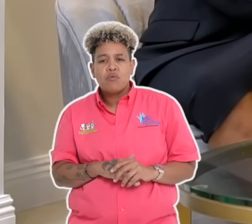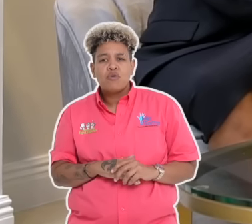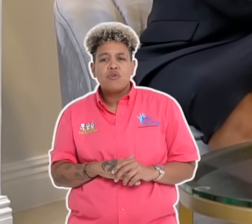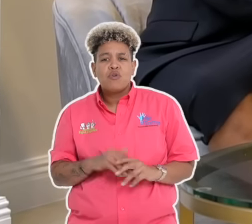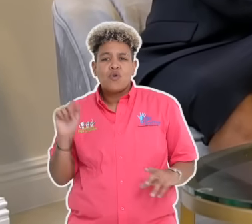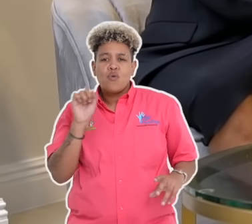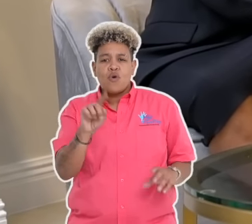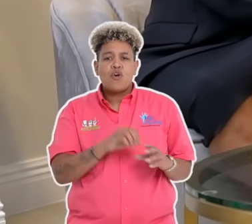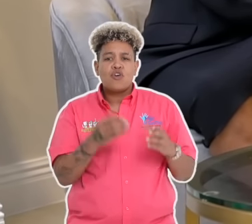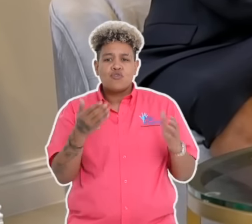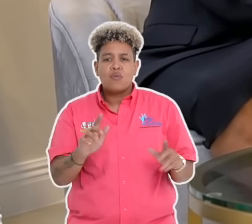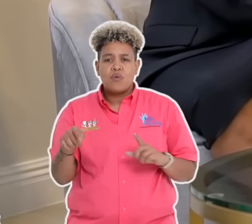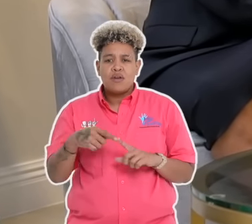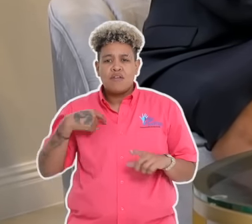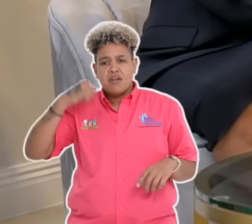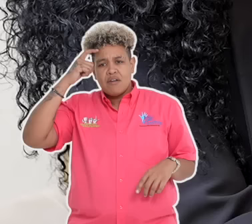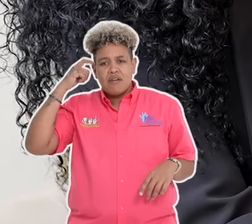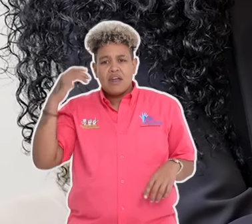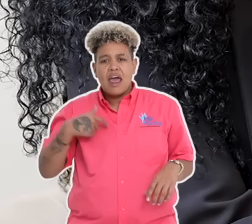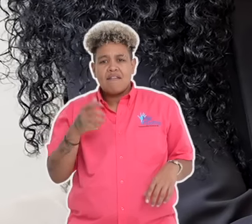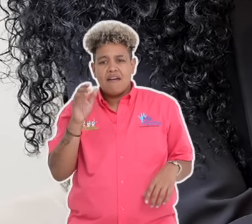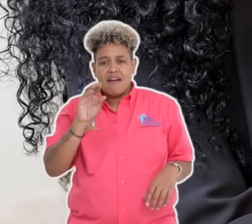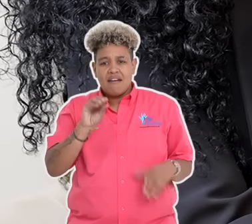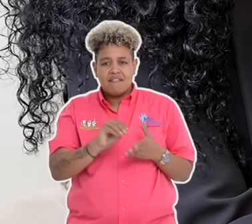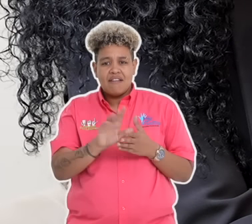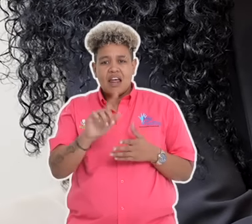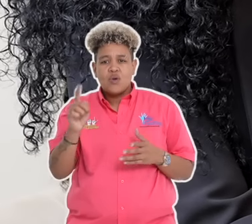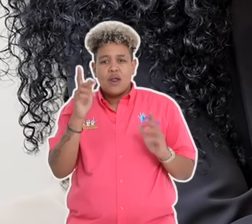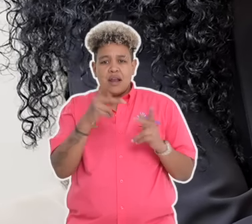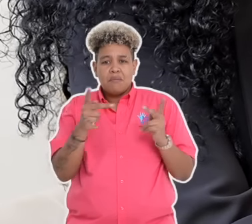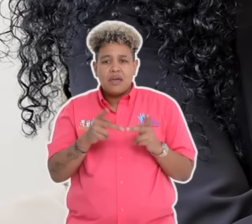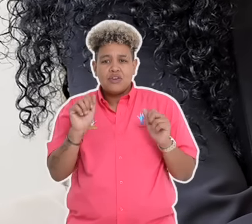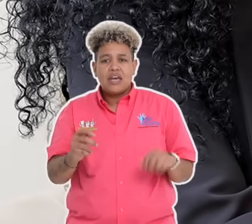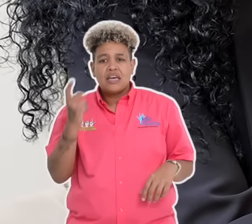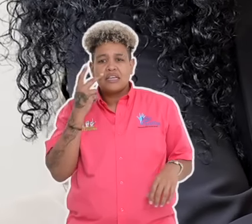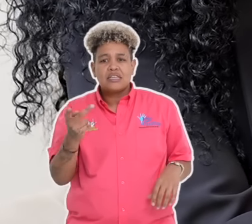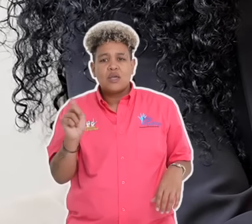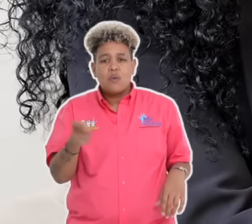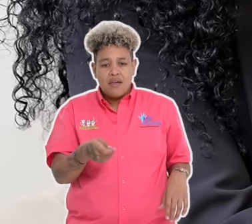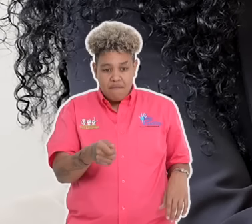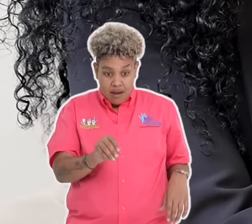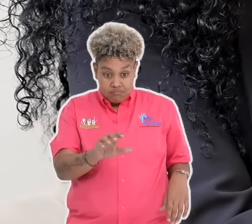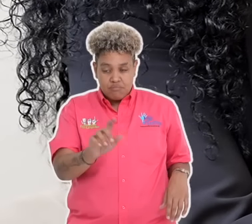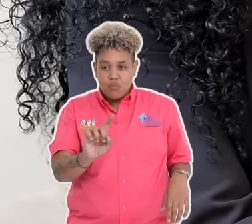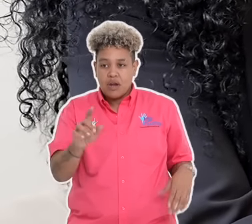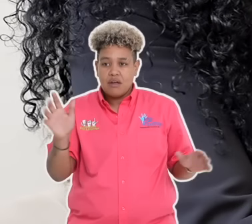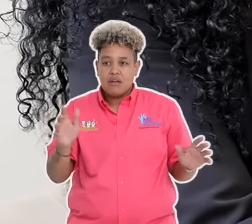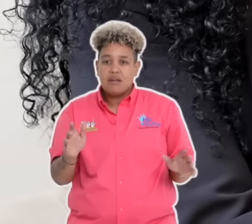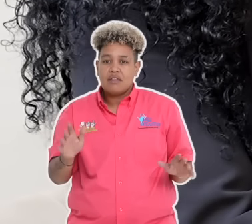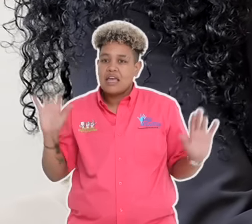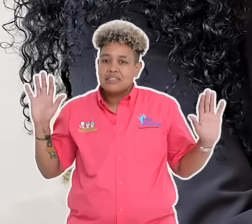room. Mm-hmm. And you walk in the room when you have trauma. You have a tiny flashlight. The only place that you can see is where the flashlight